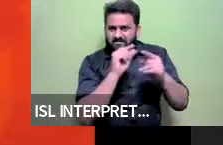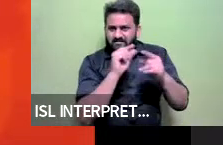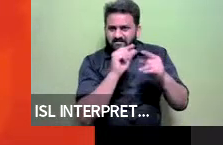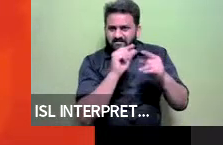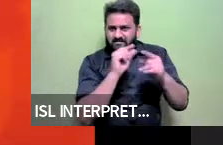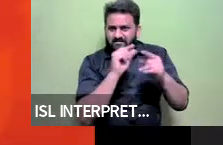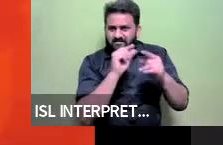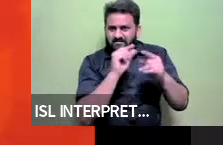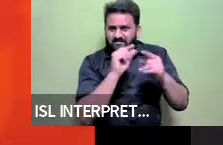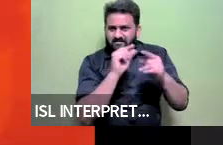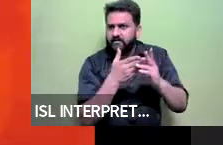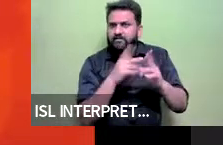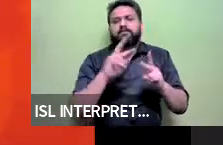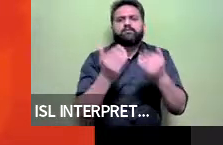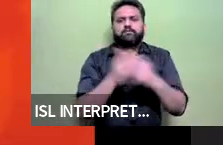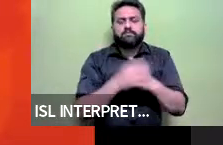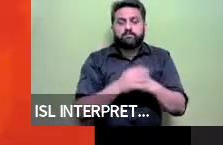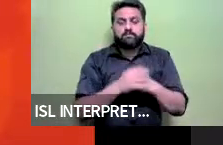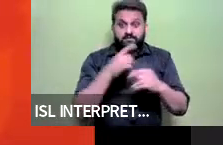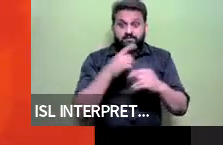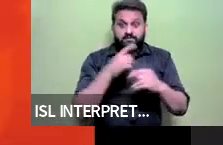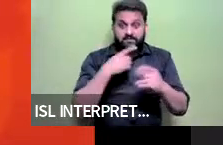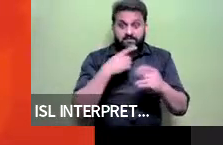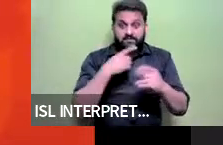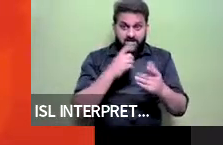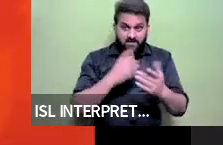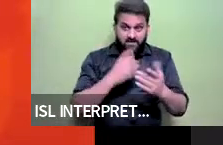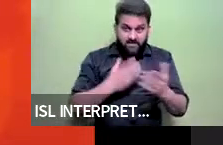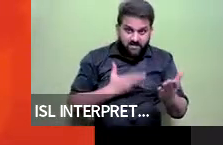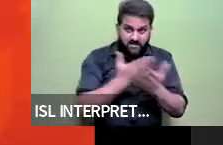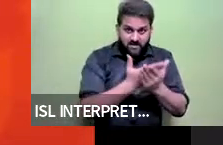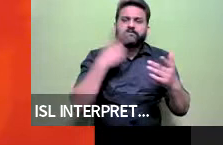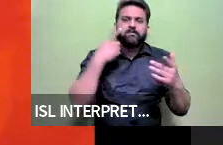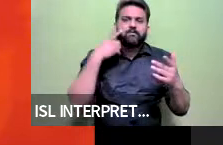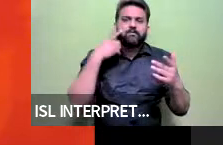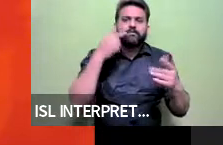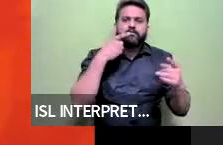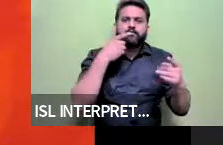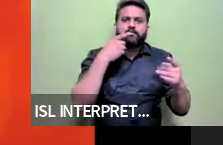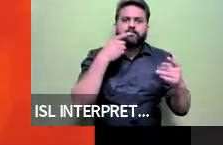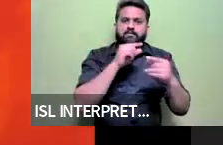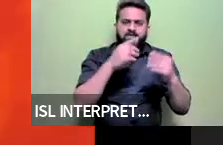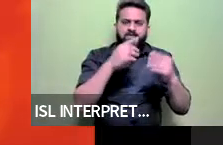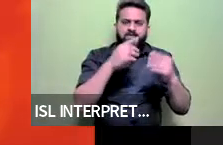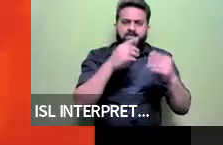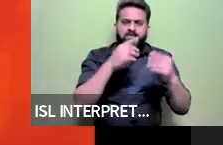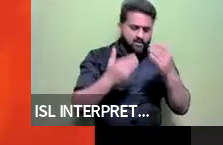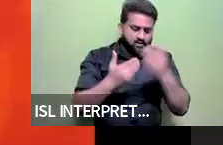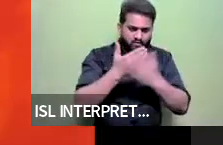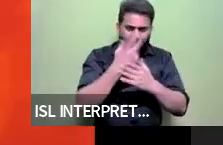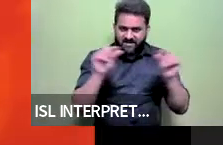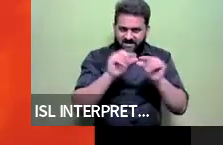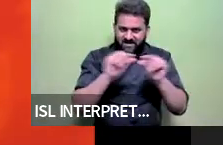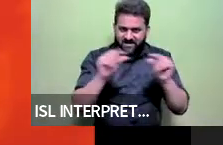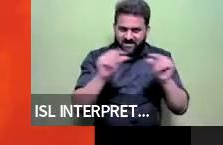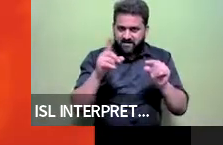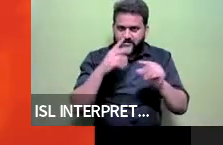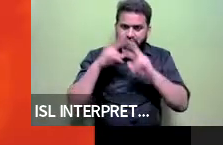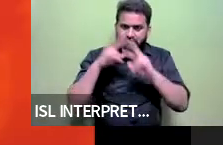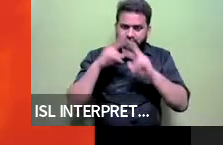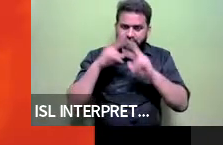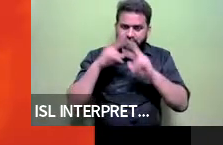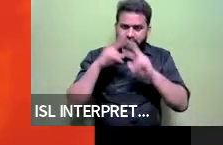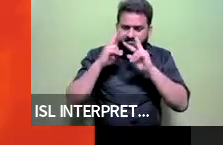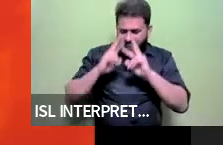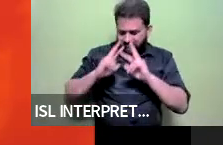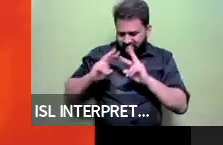should do in the citing of cases, that you should highlight the new cases first. If through your research, you have found